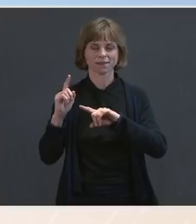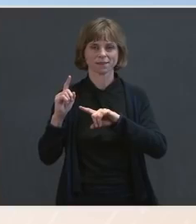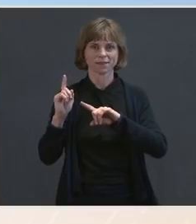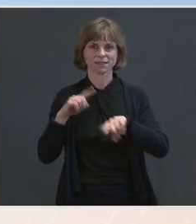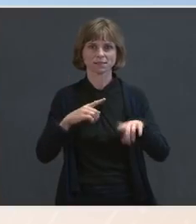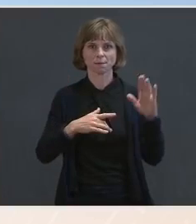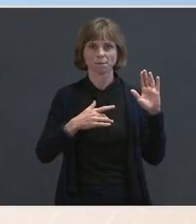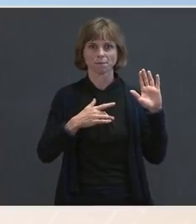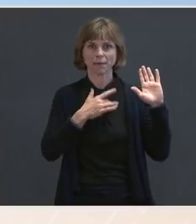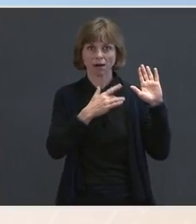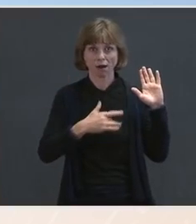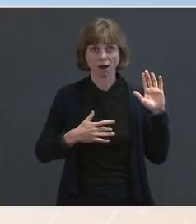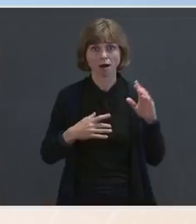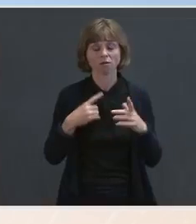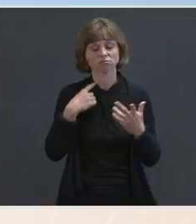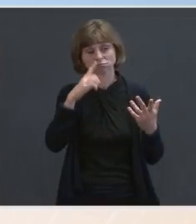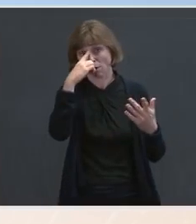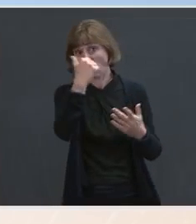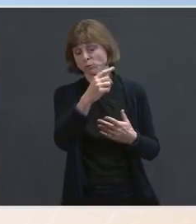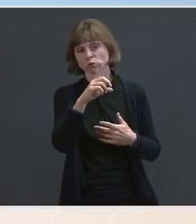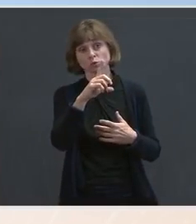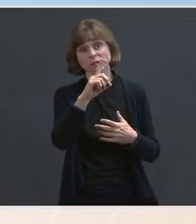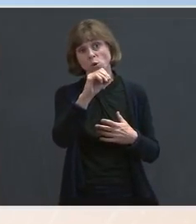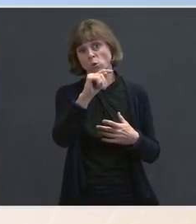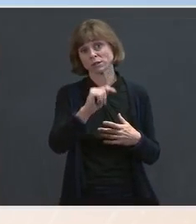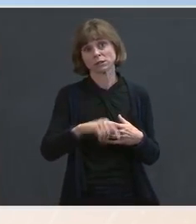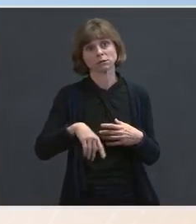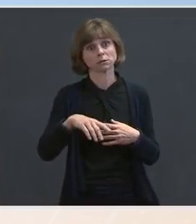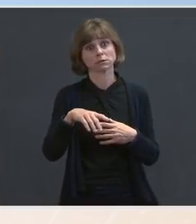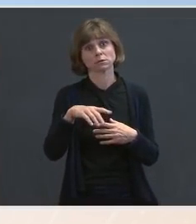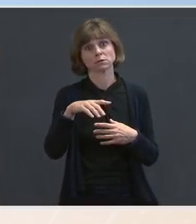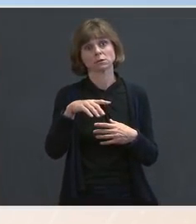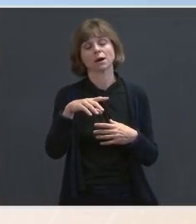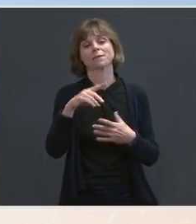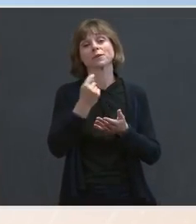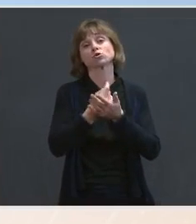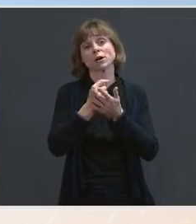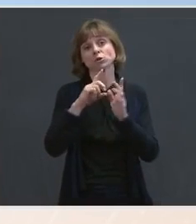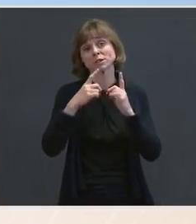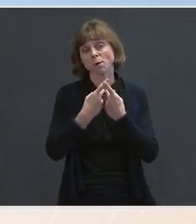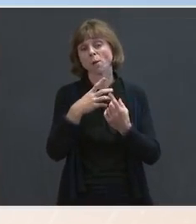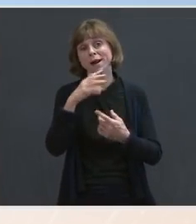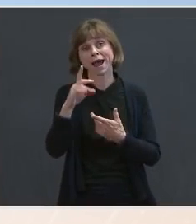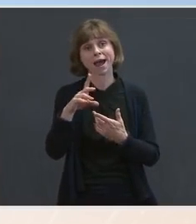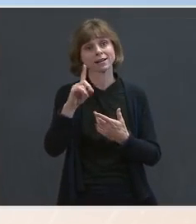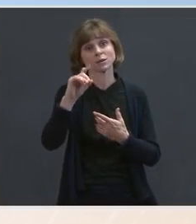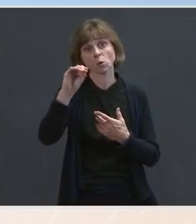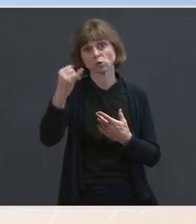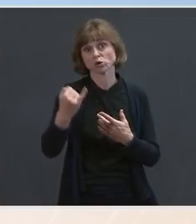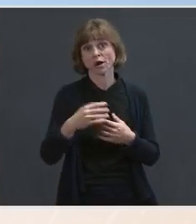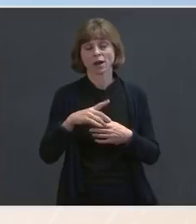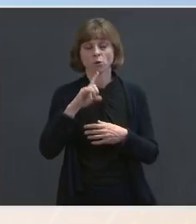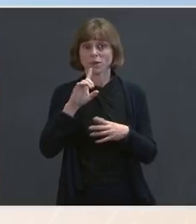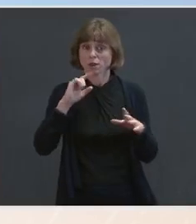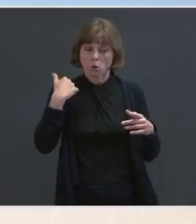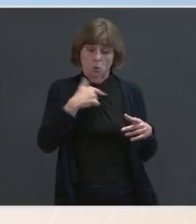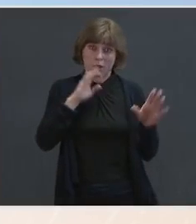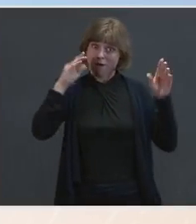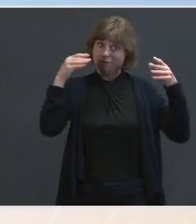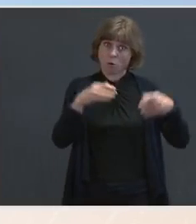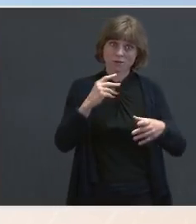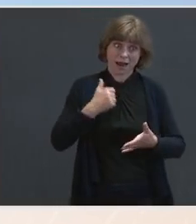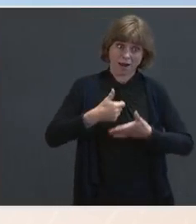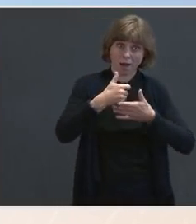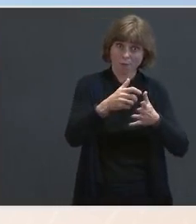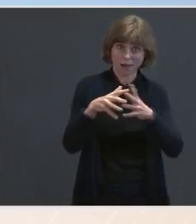We'll leave it to the Treasury Department and Department of Justice, and our focus is on getting relief to the American people, on getting the pandemic under control. That's keeping